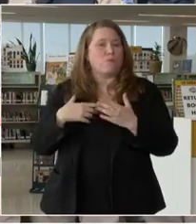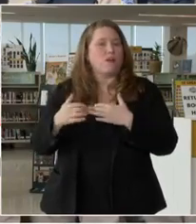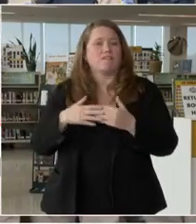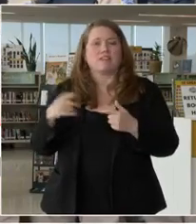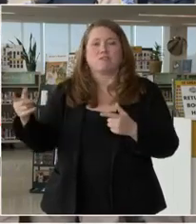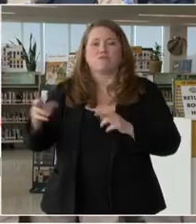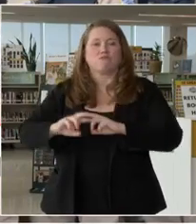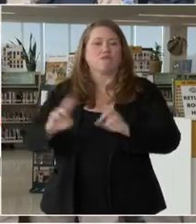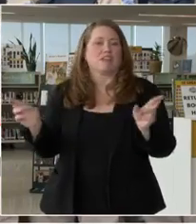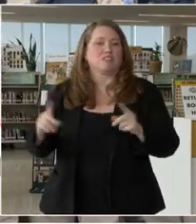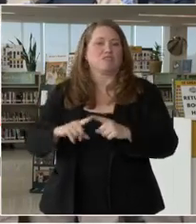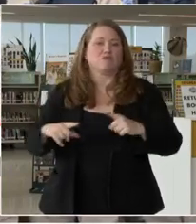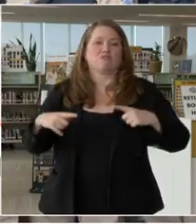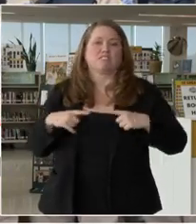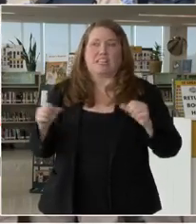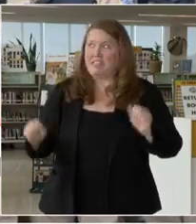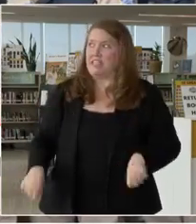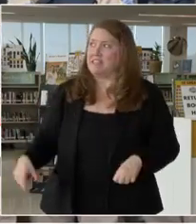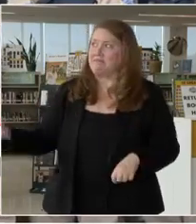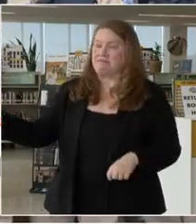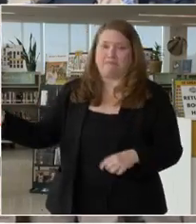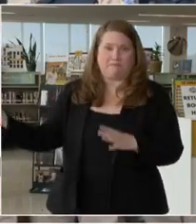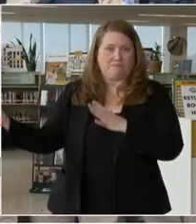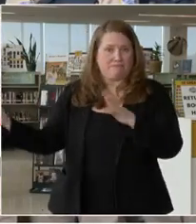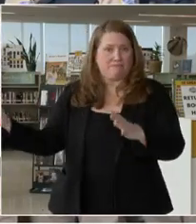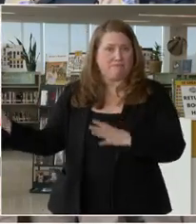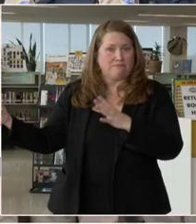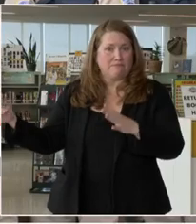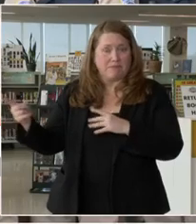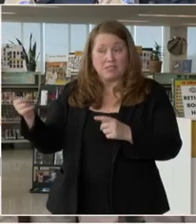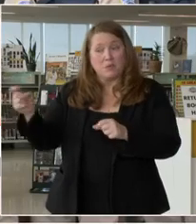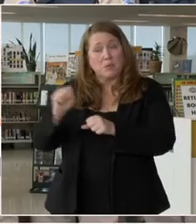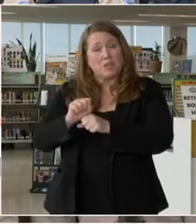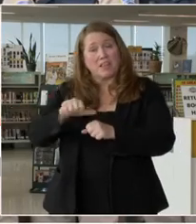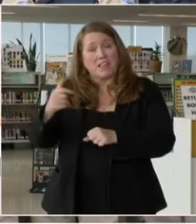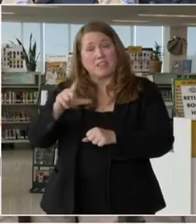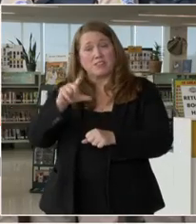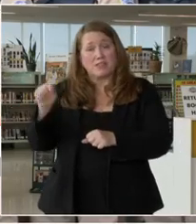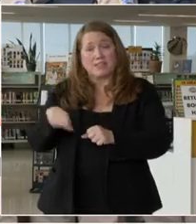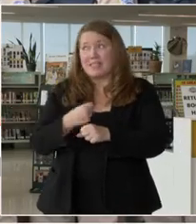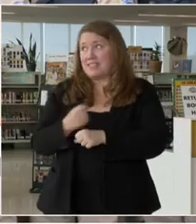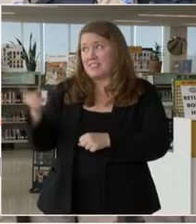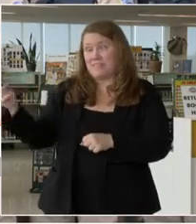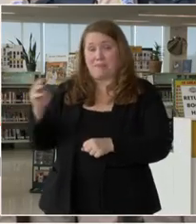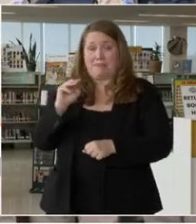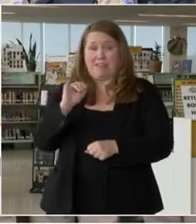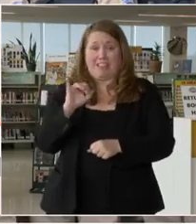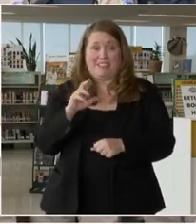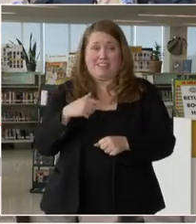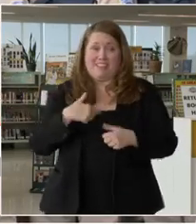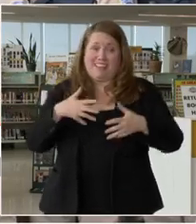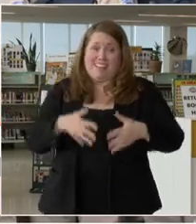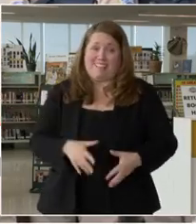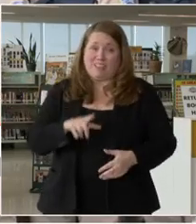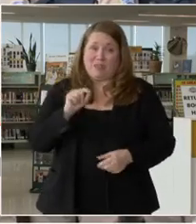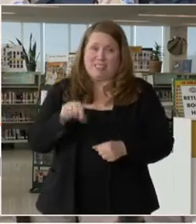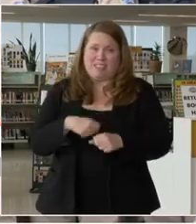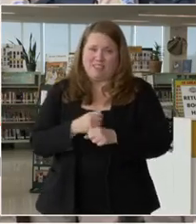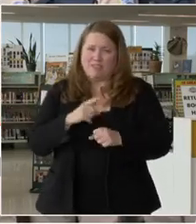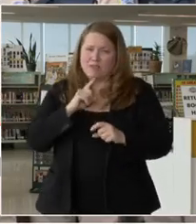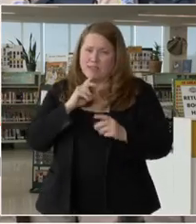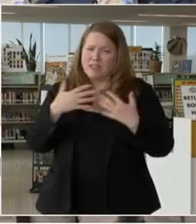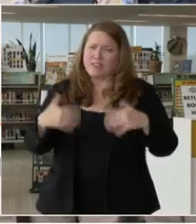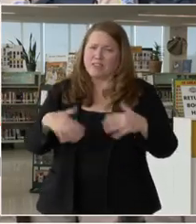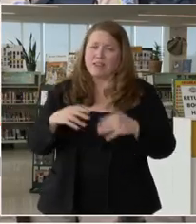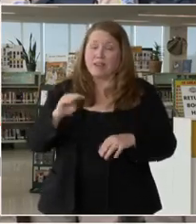gets ready to retire, whereas me, I have to work another 20 years, okay? And that is a very